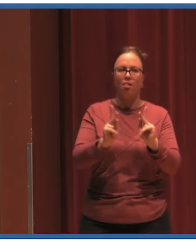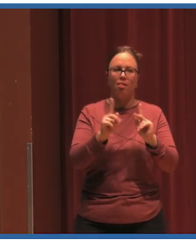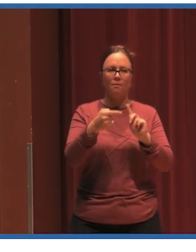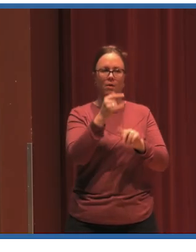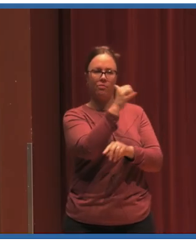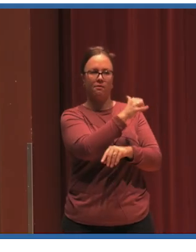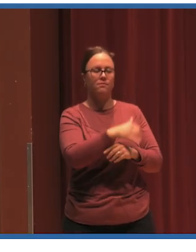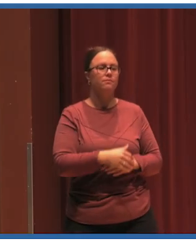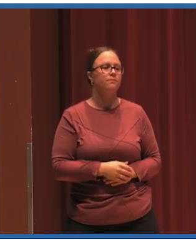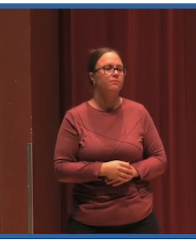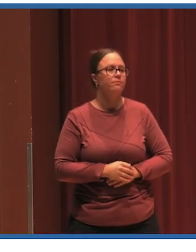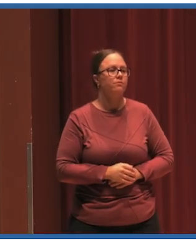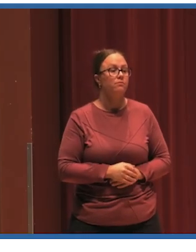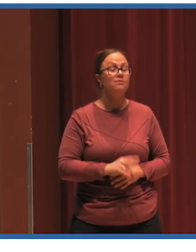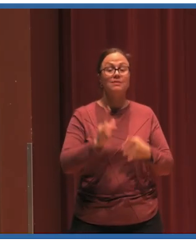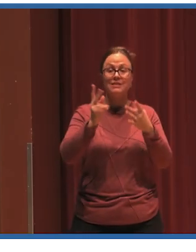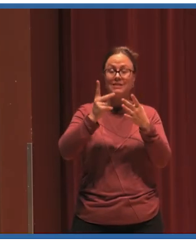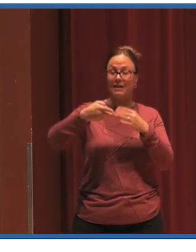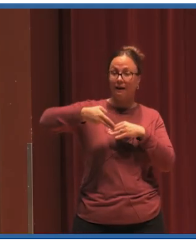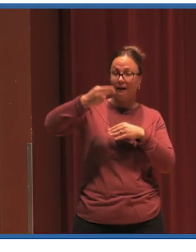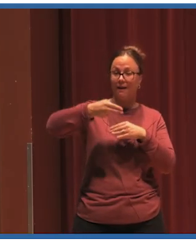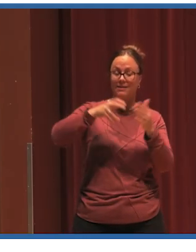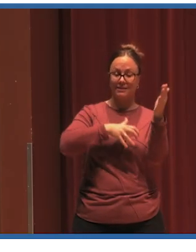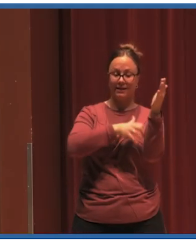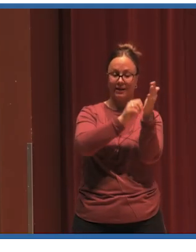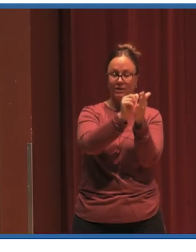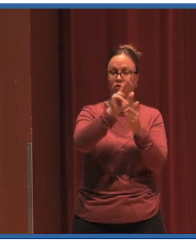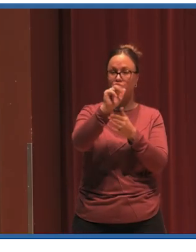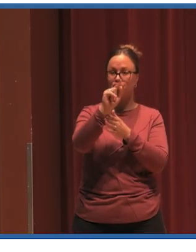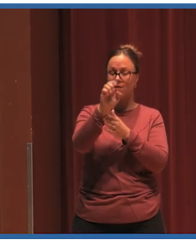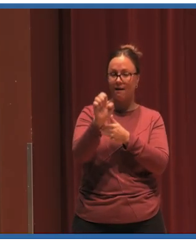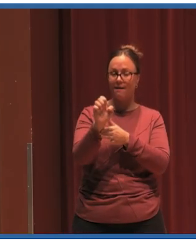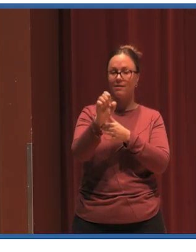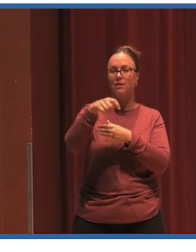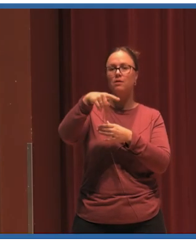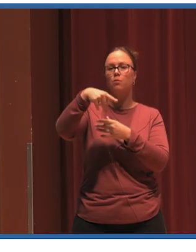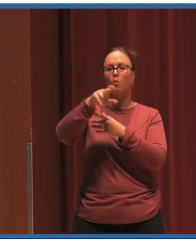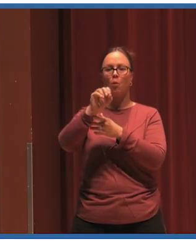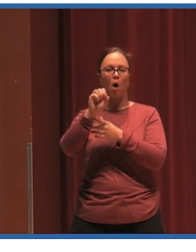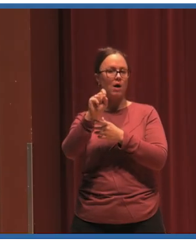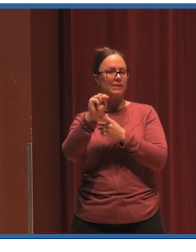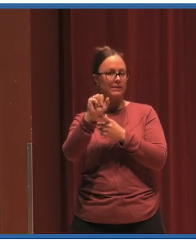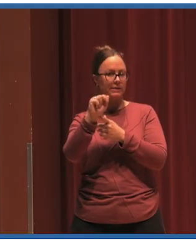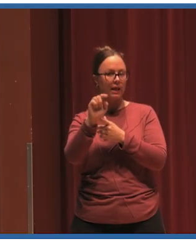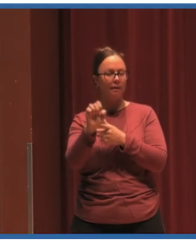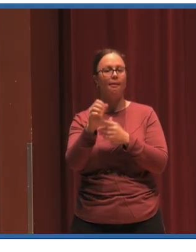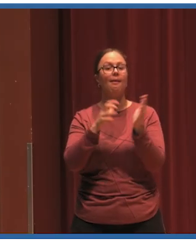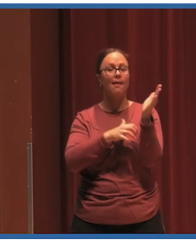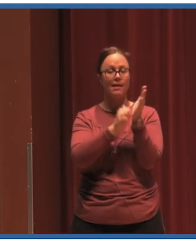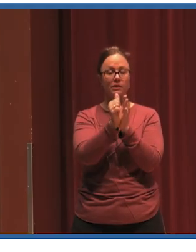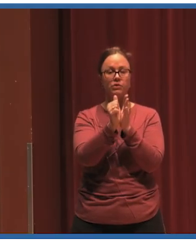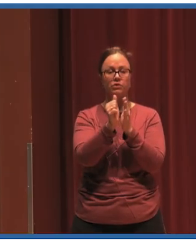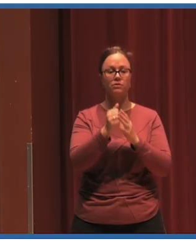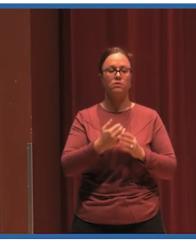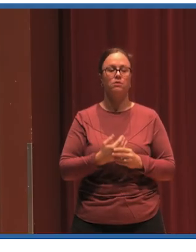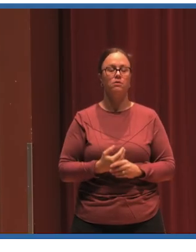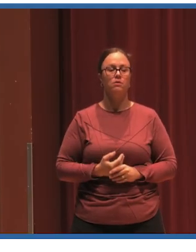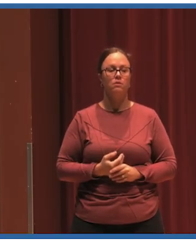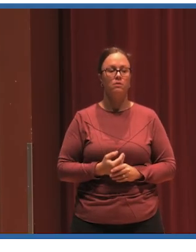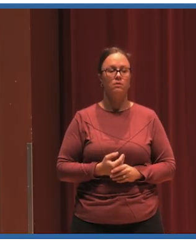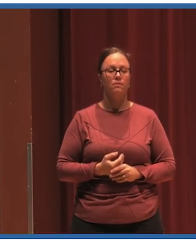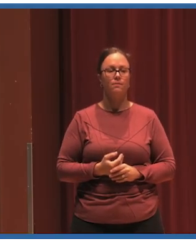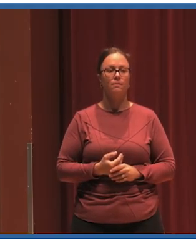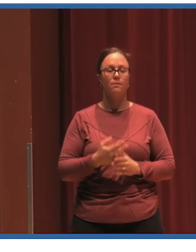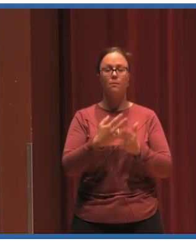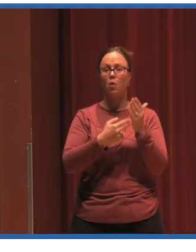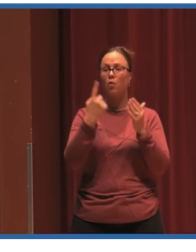The second highest cancer rate in Polk County is prostate cancer. We see that one, both for incident